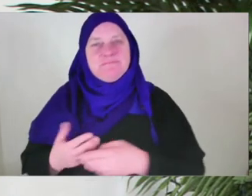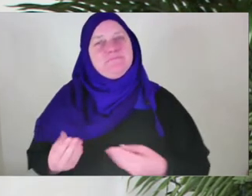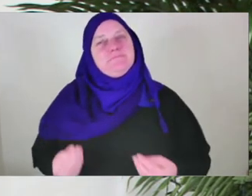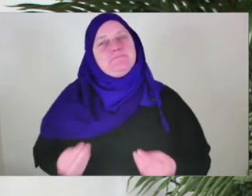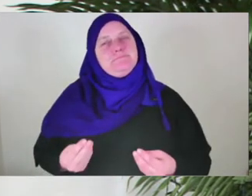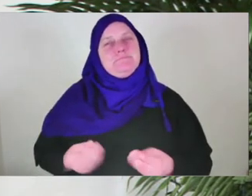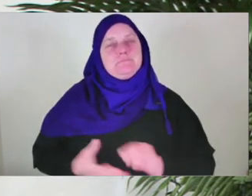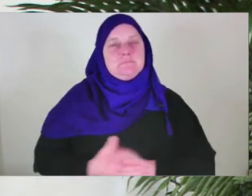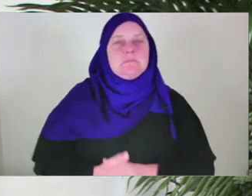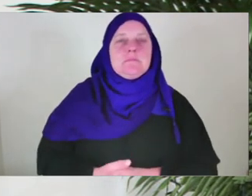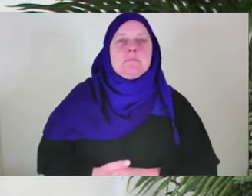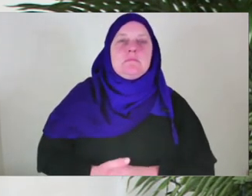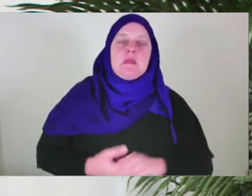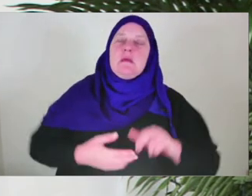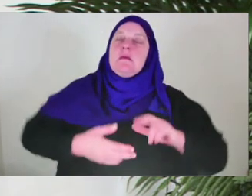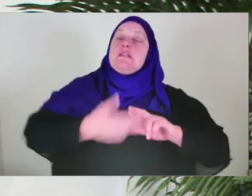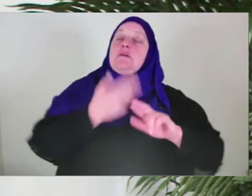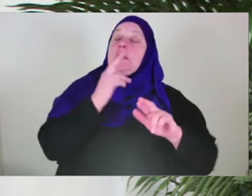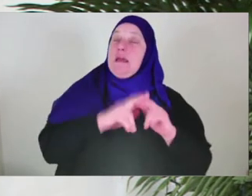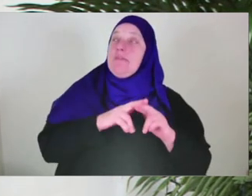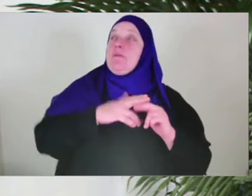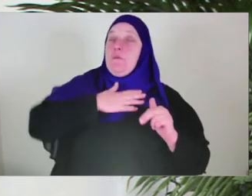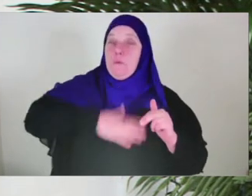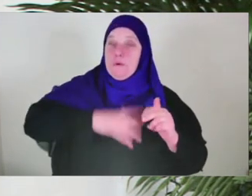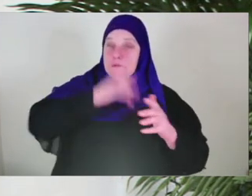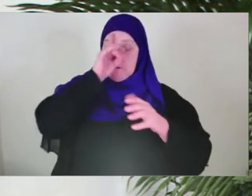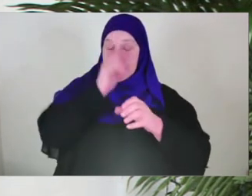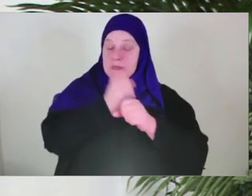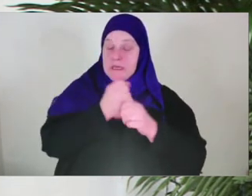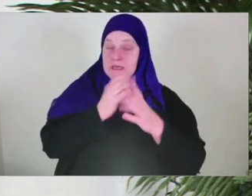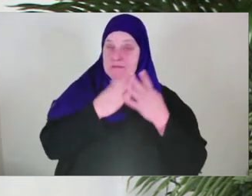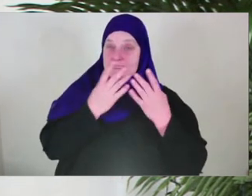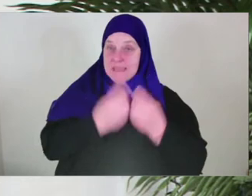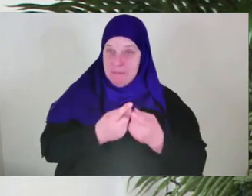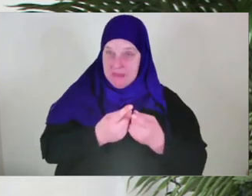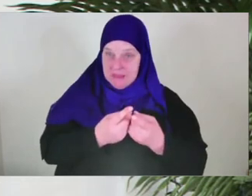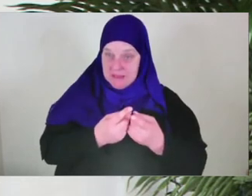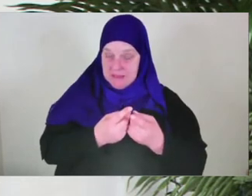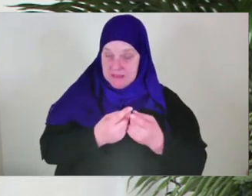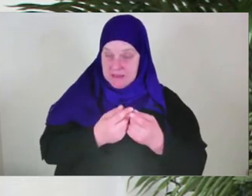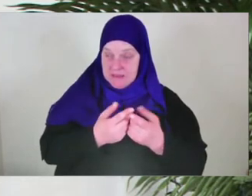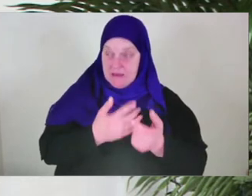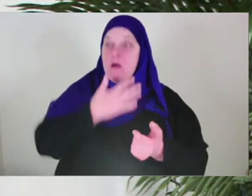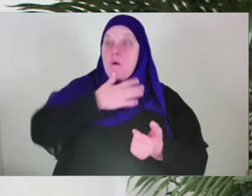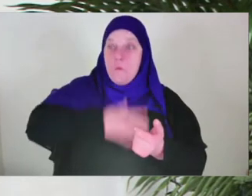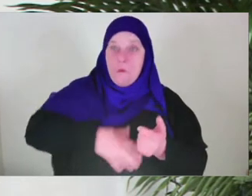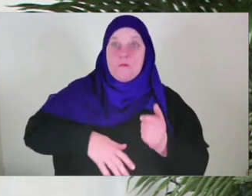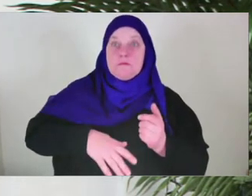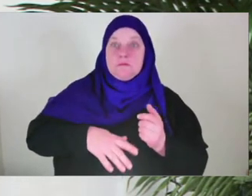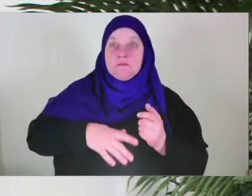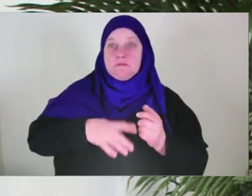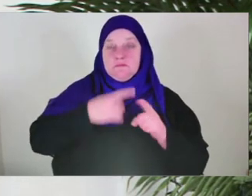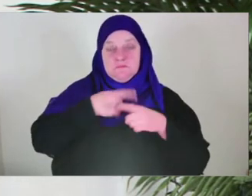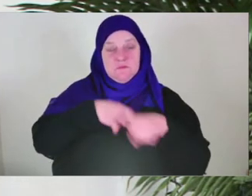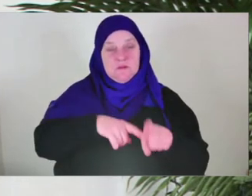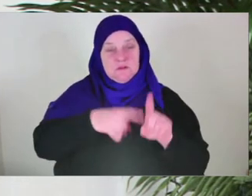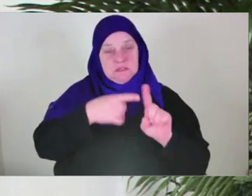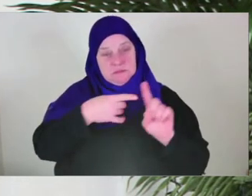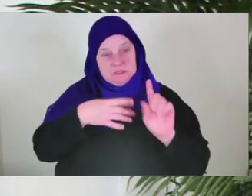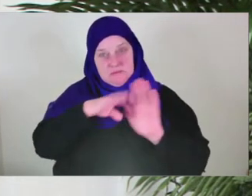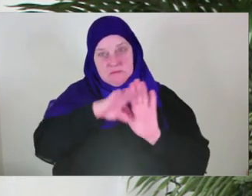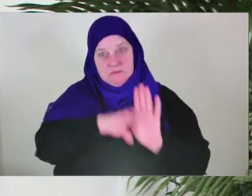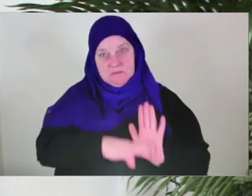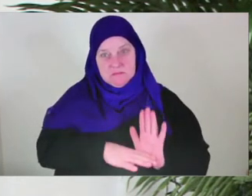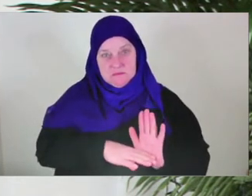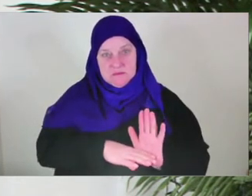your opinion and to give you the ruling that you're after. And unfortunately, we're not immune from that either. And but you can smell a